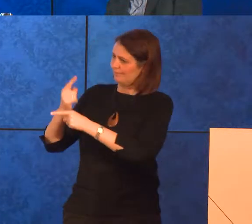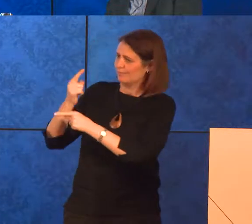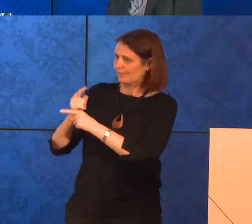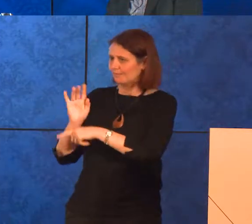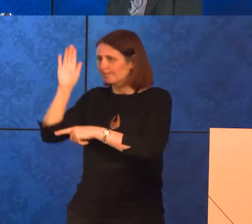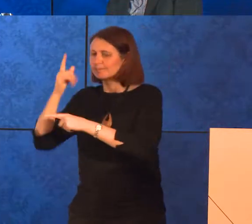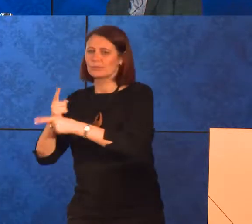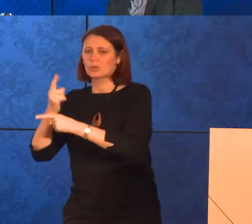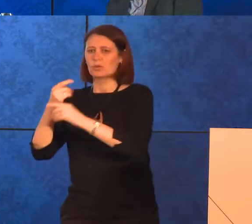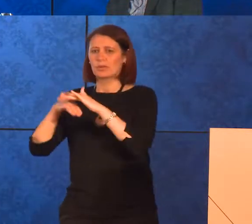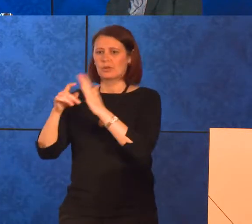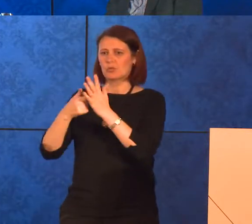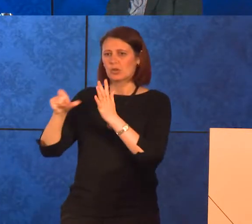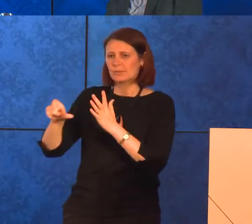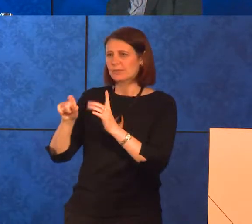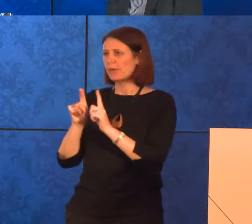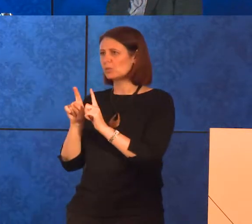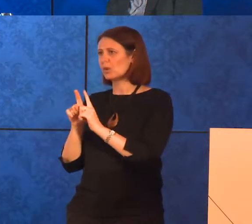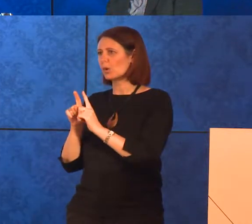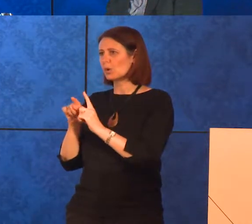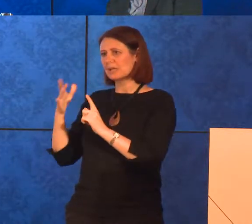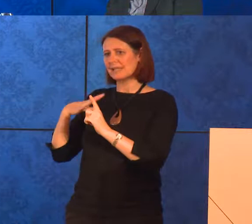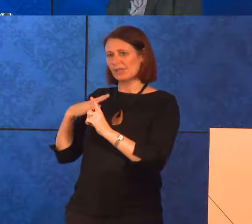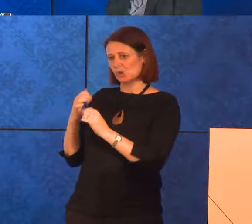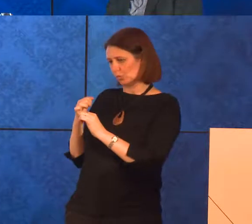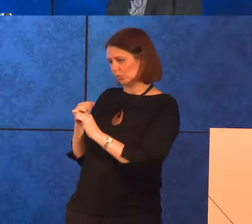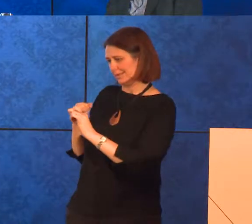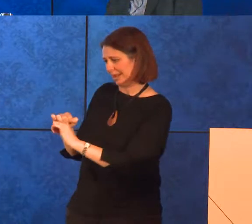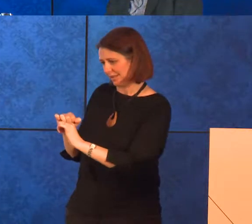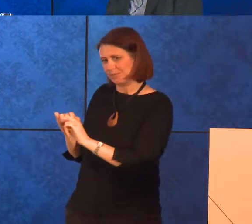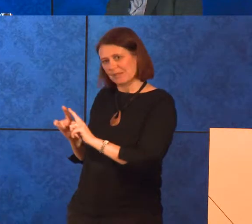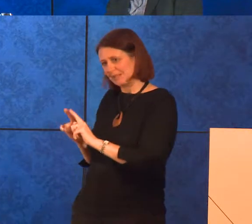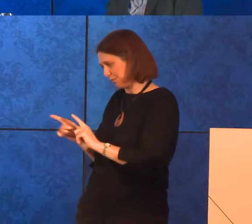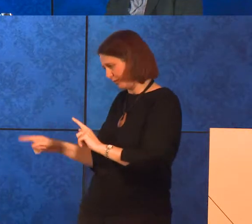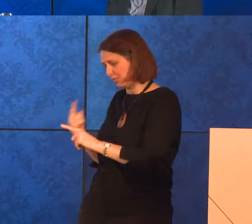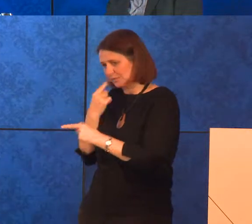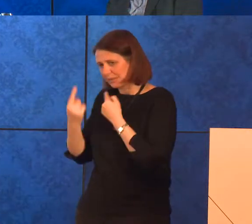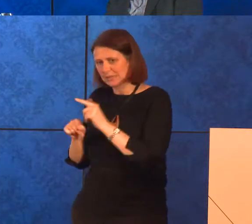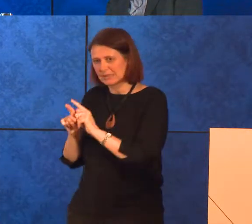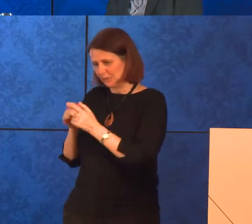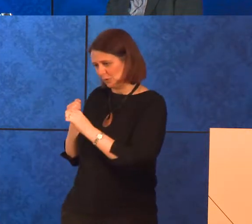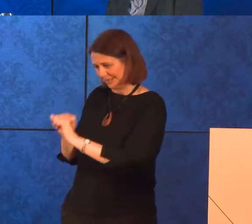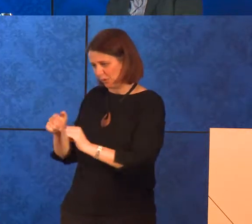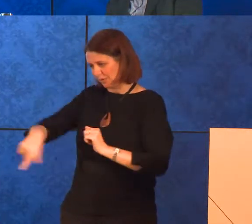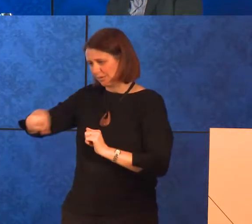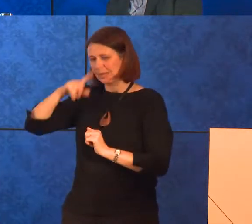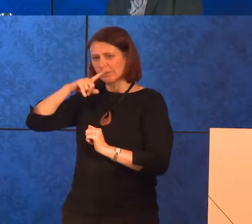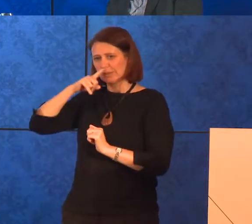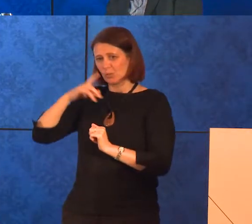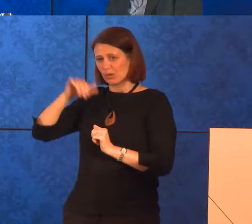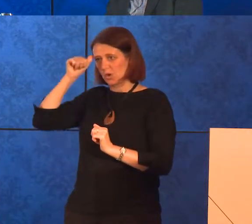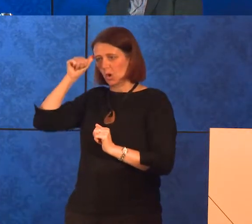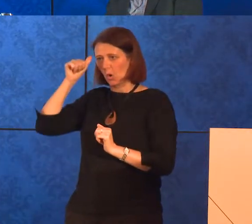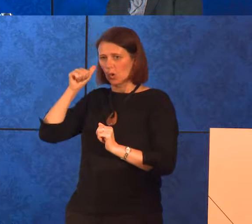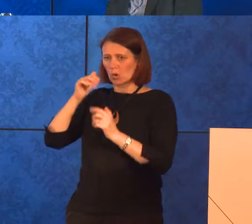Commission, but also be, somewhat protected in the way that Gerard was describing. We know that there's a real